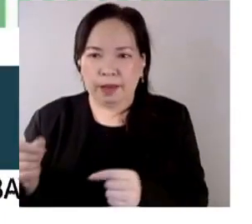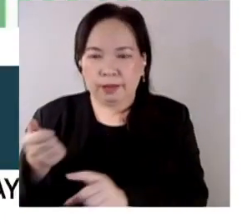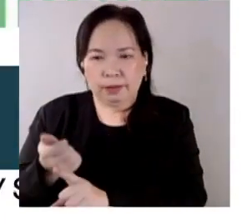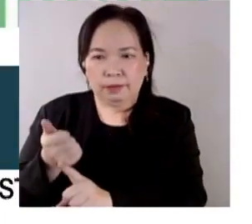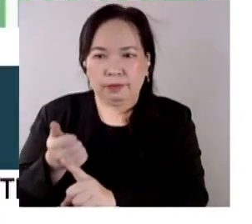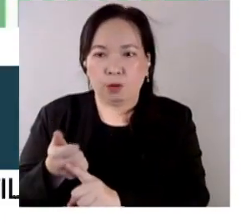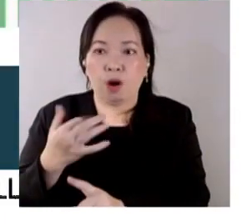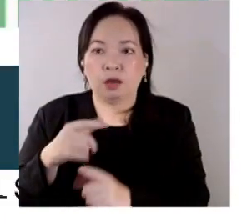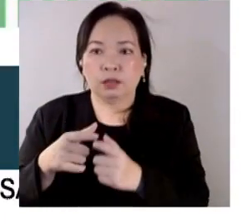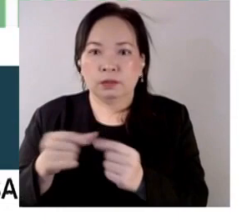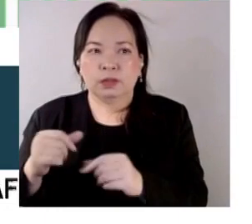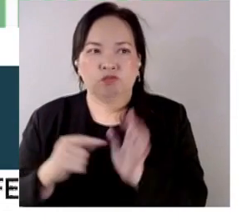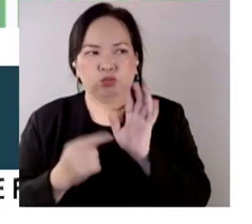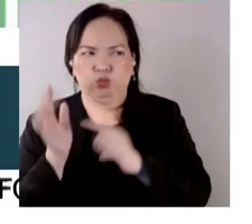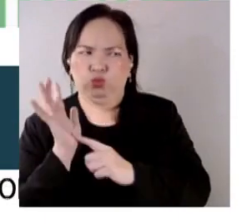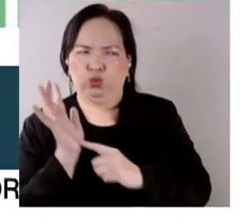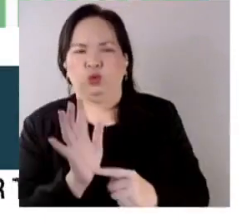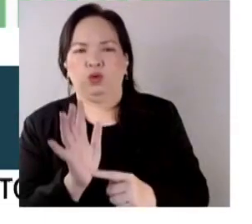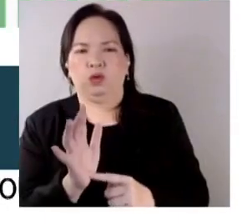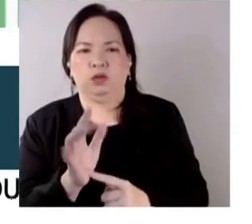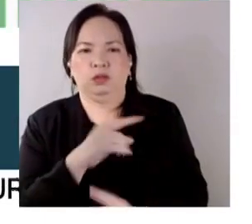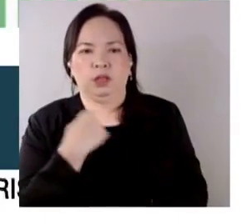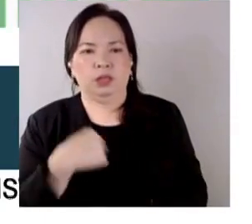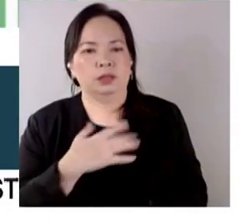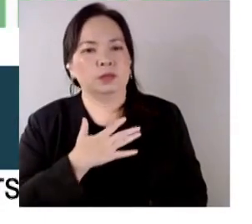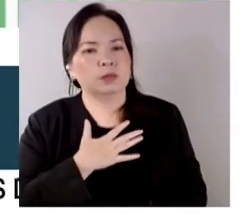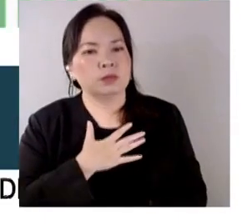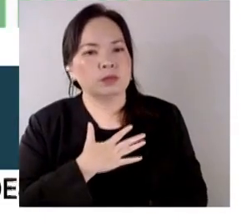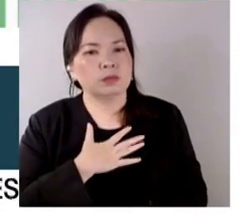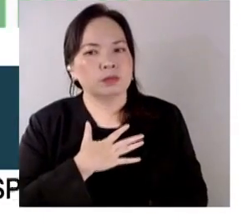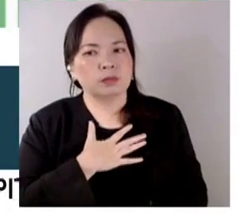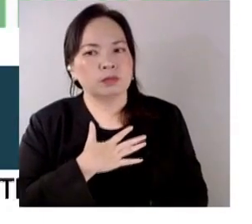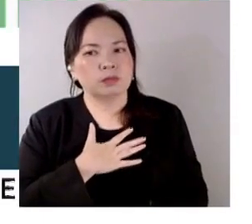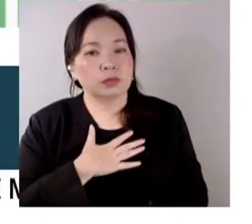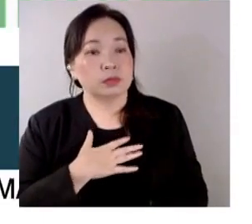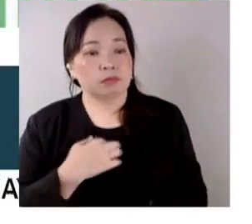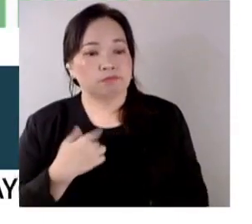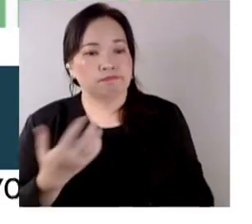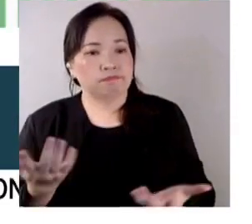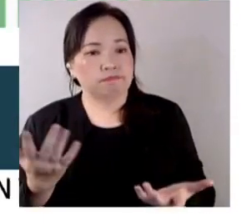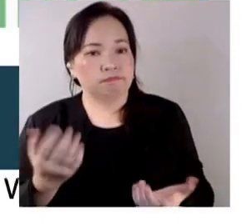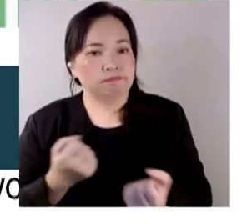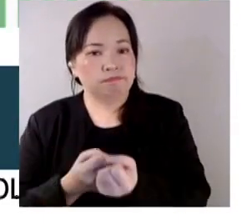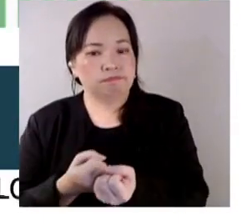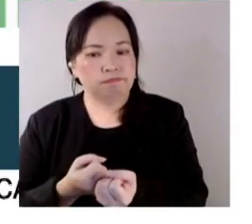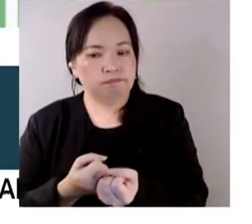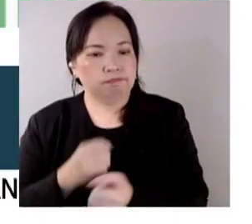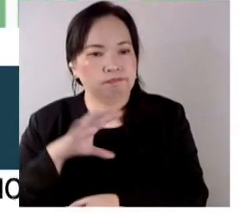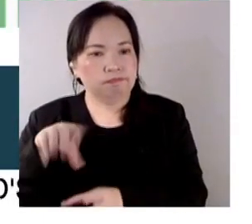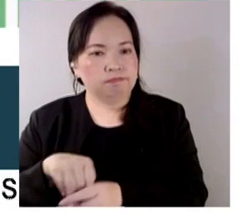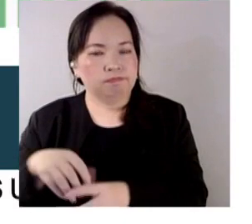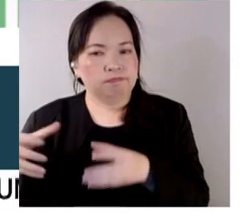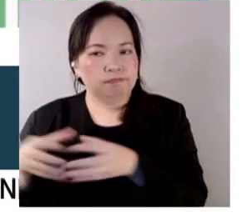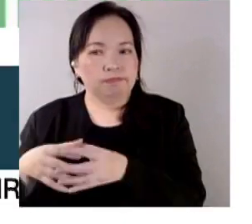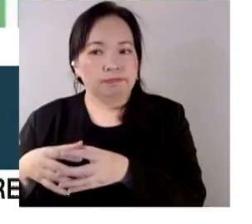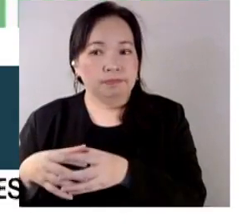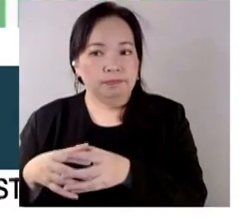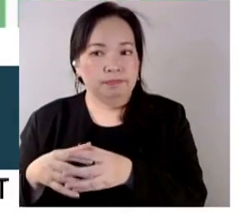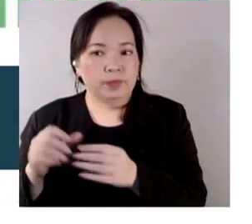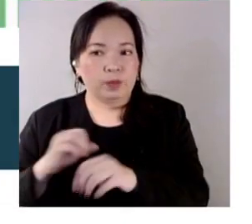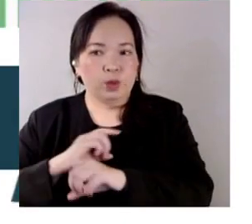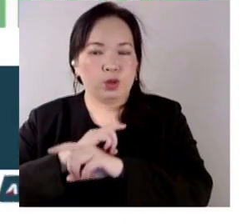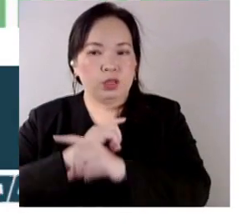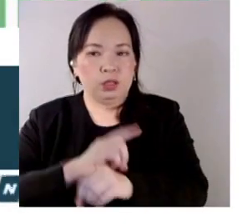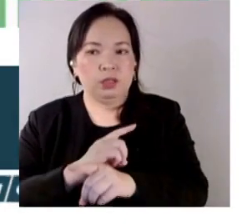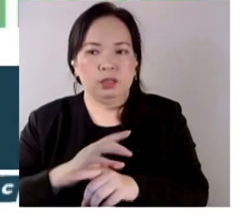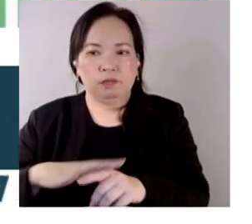is trying to send a signal to China, please don't count me out. I'm, you know, a very important actor here, especially when it comes to the defense of the first